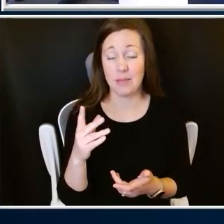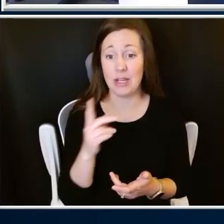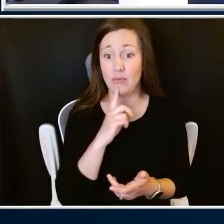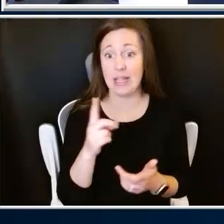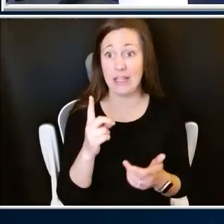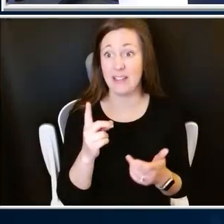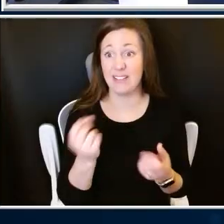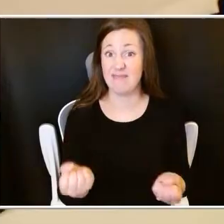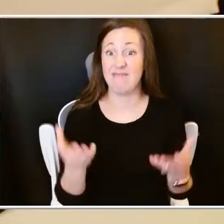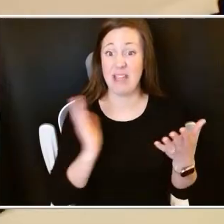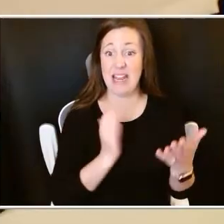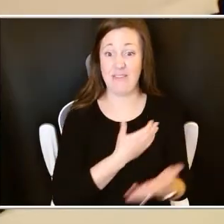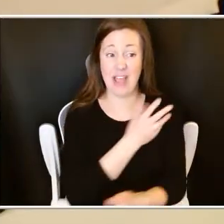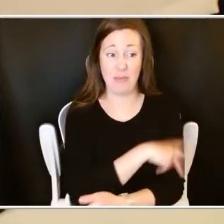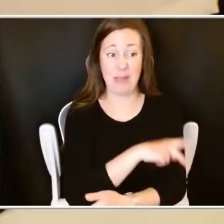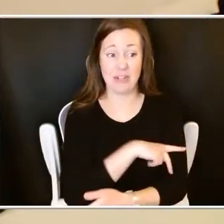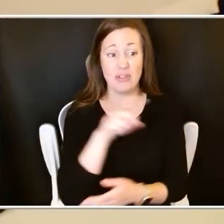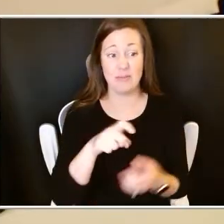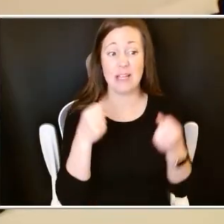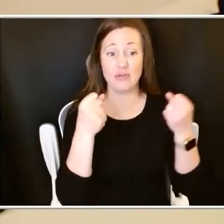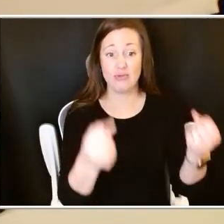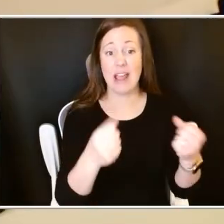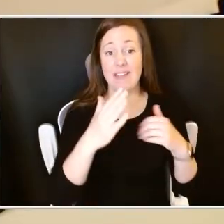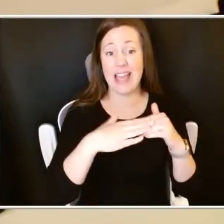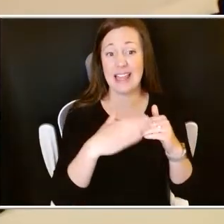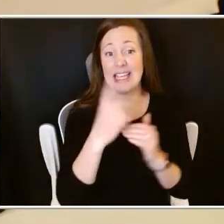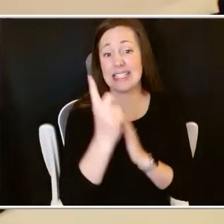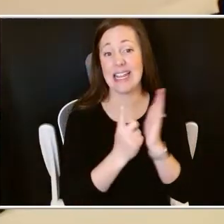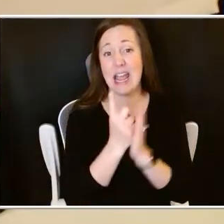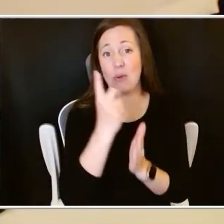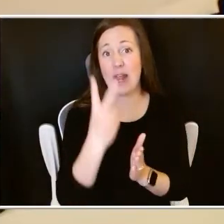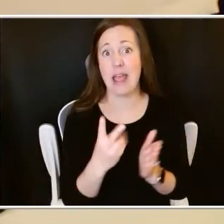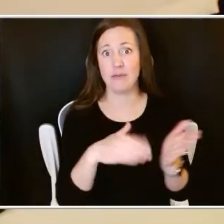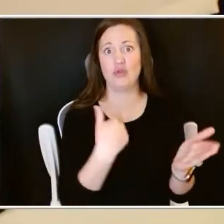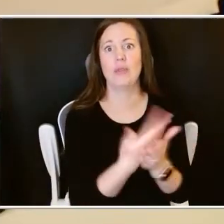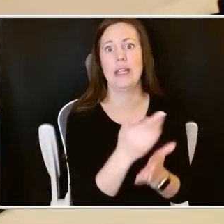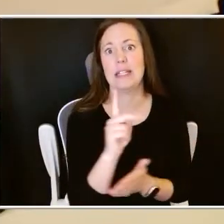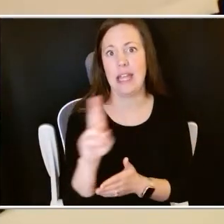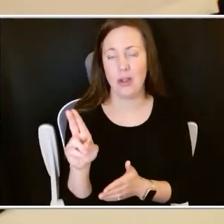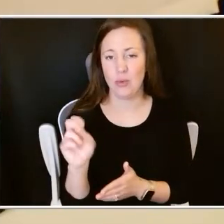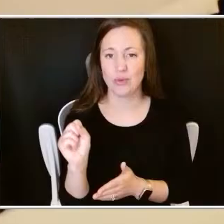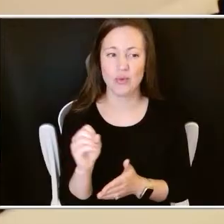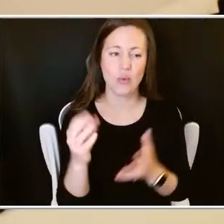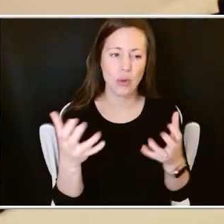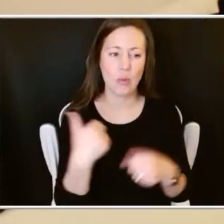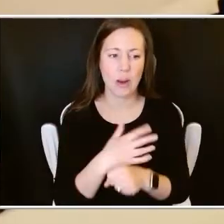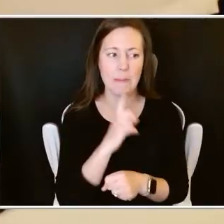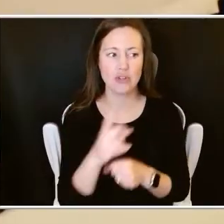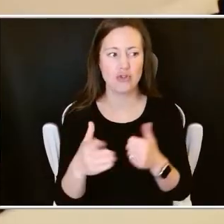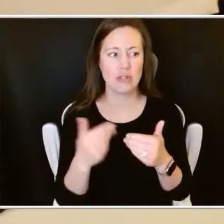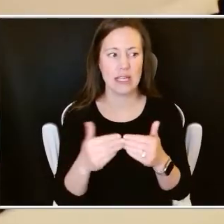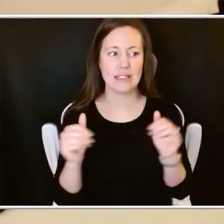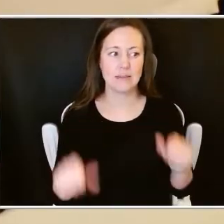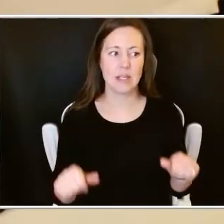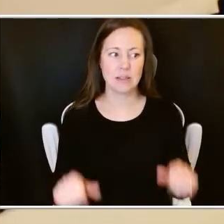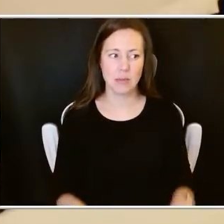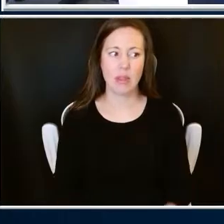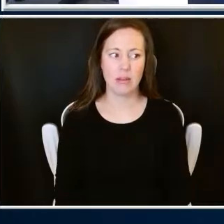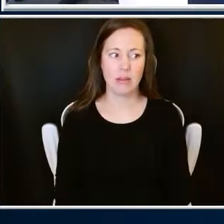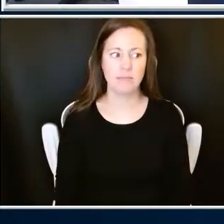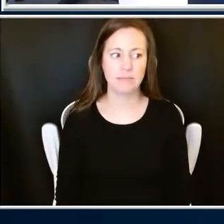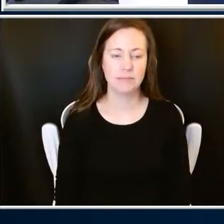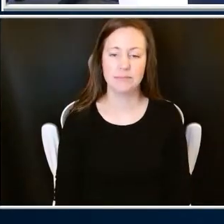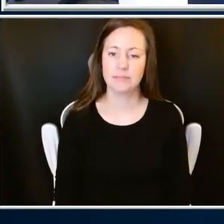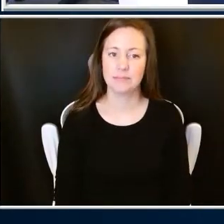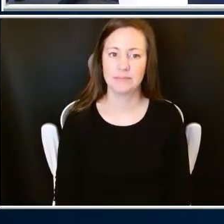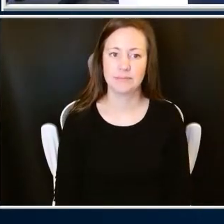portion of our patients have to drive at least an hour and a half just to get to KU. And we want to make it as easy as possible for them. Well,